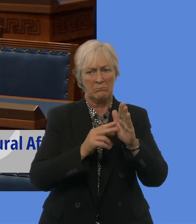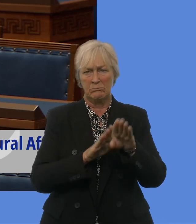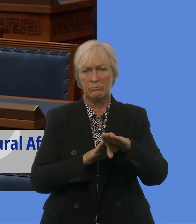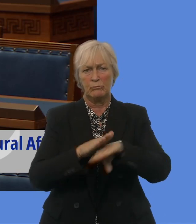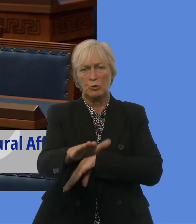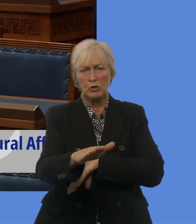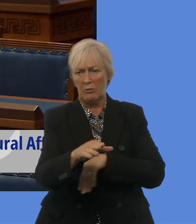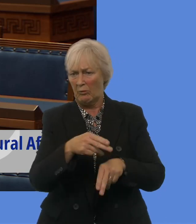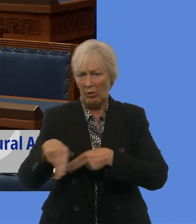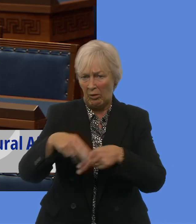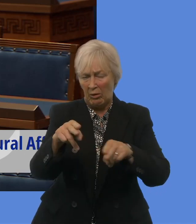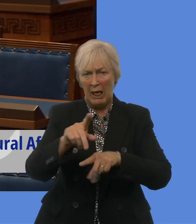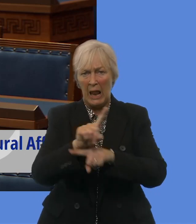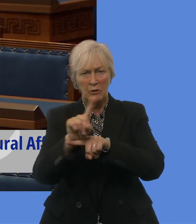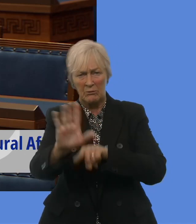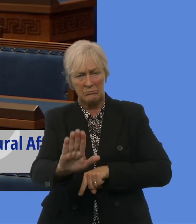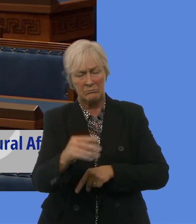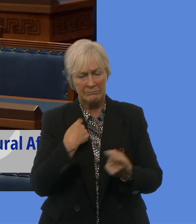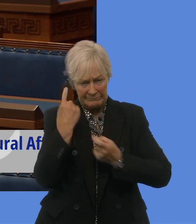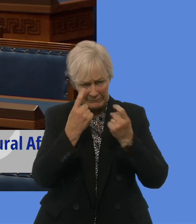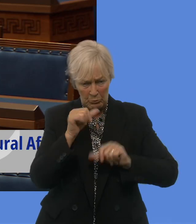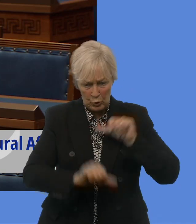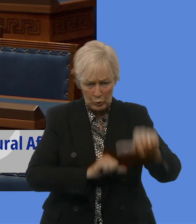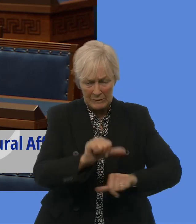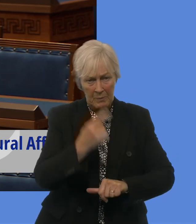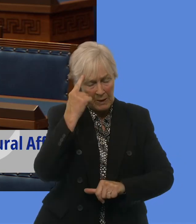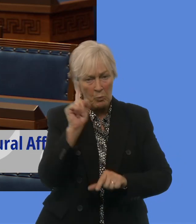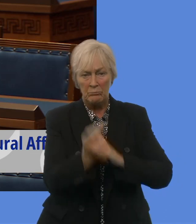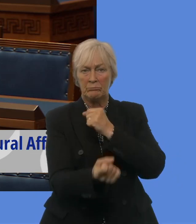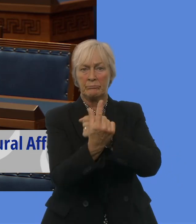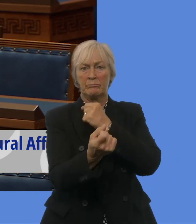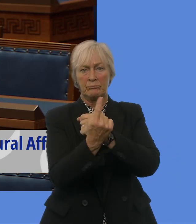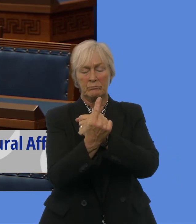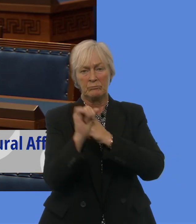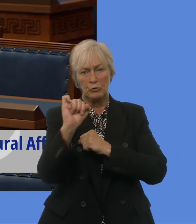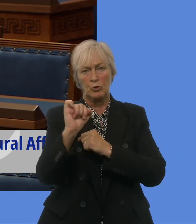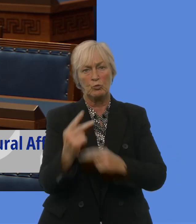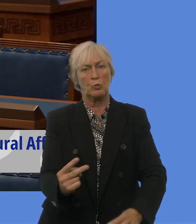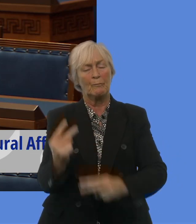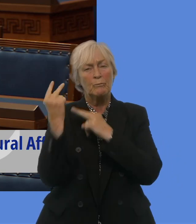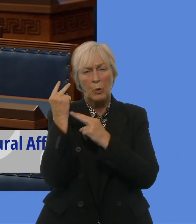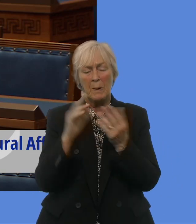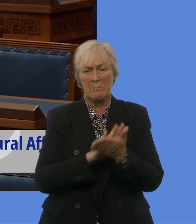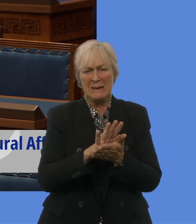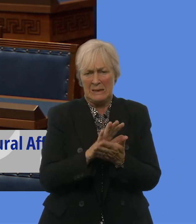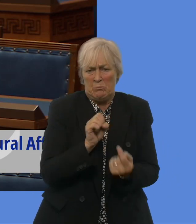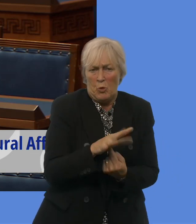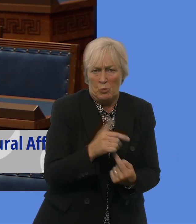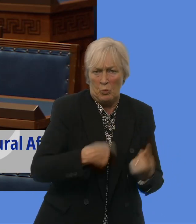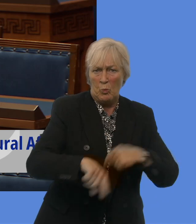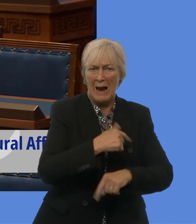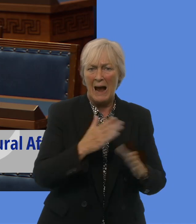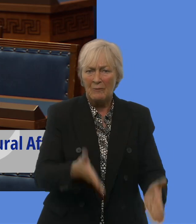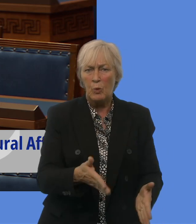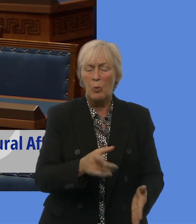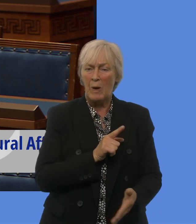is abiding by process and taking into account the previous outcome of the judicial review. And it's very important that we do that. Because